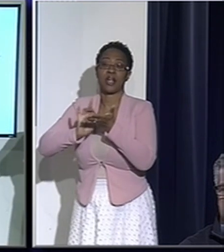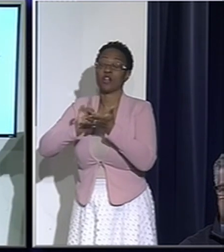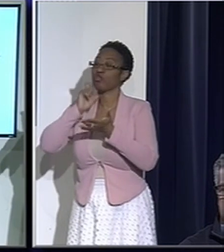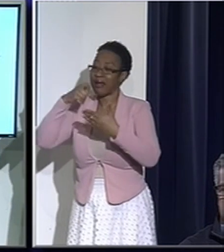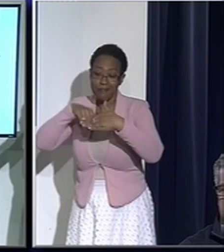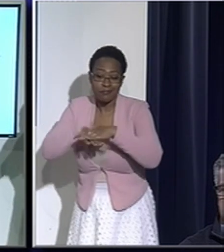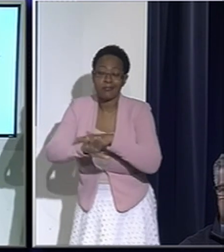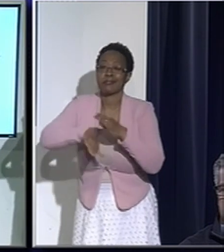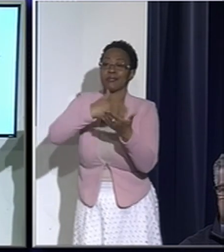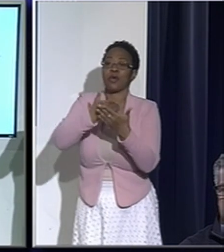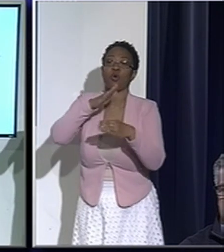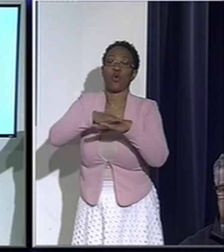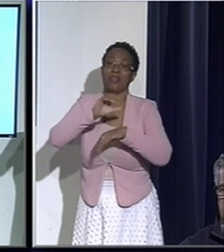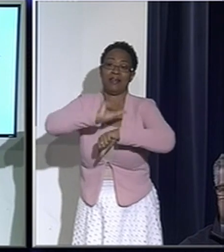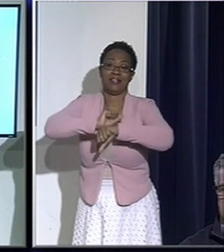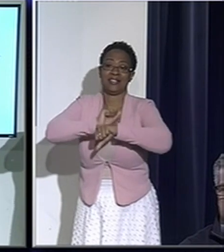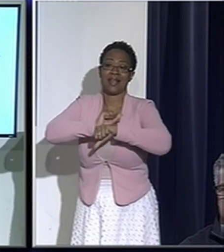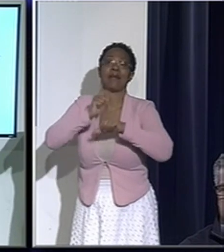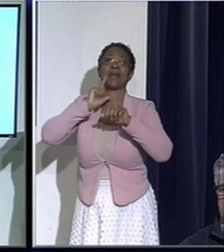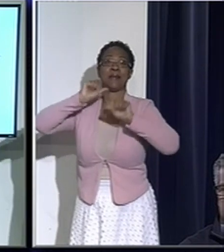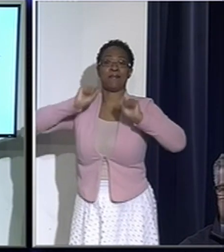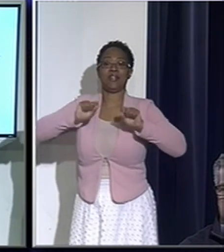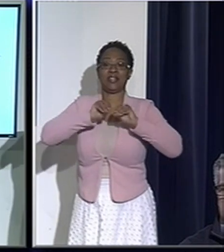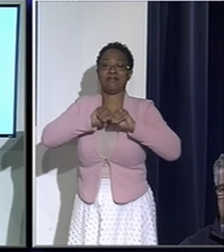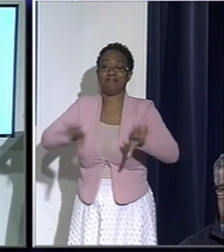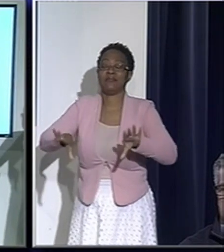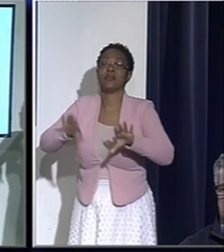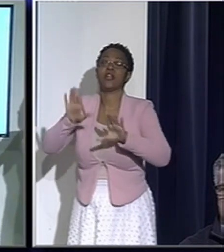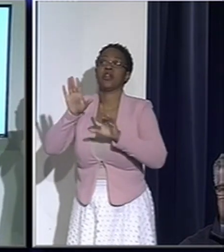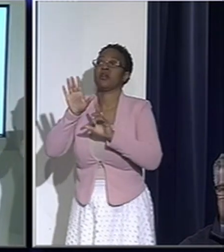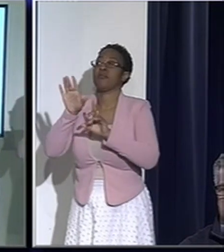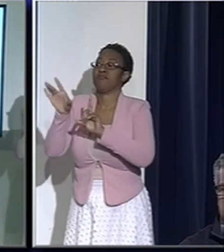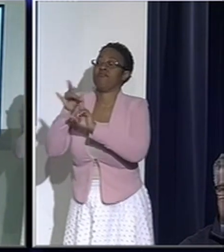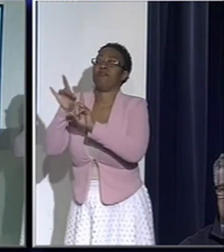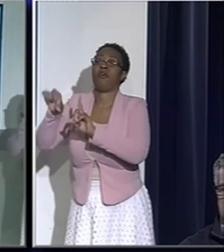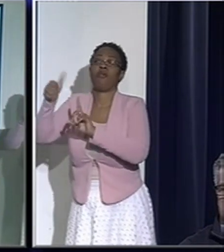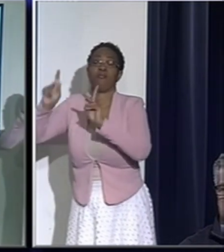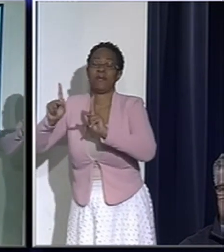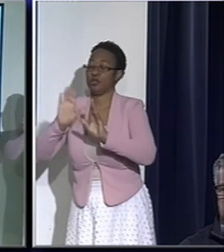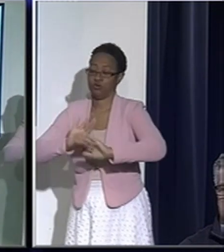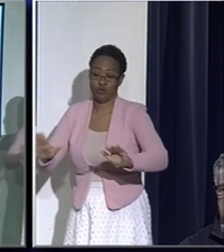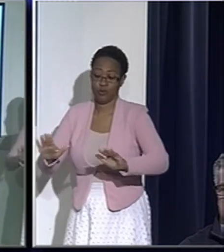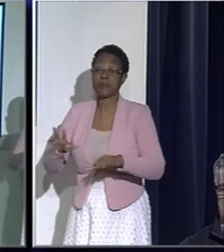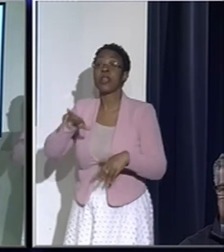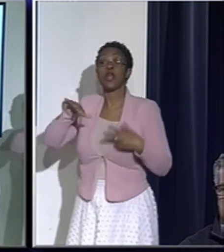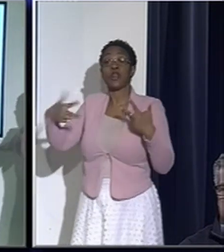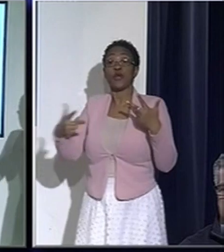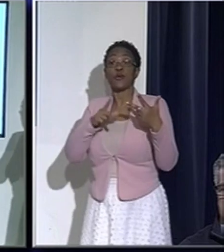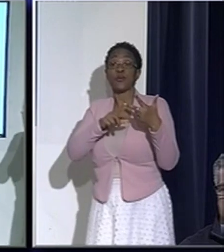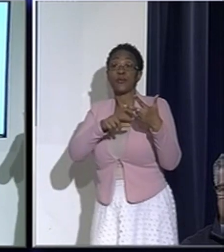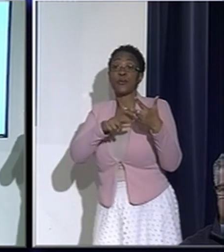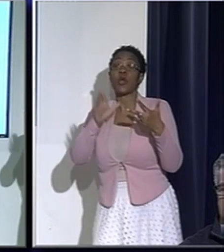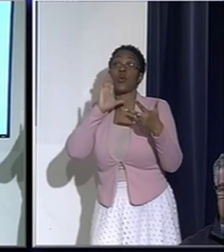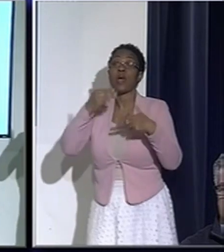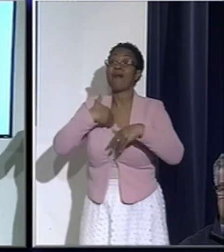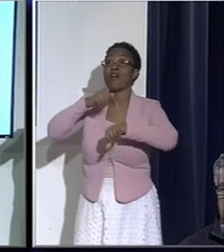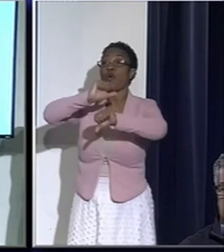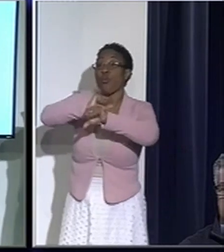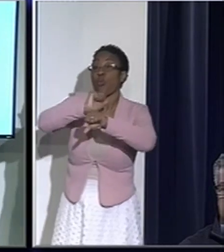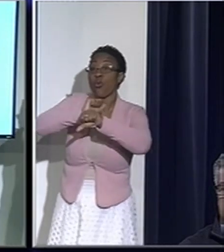job site and potentially infect your fellow workers. Third, we're going to have